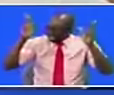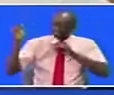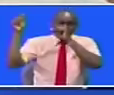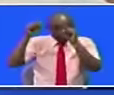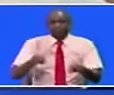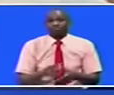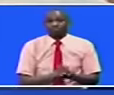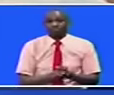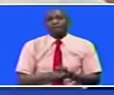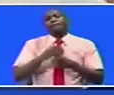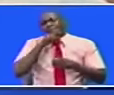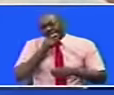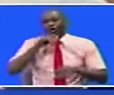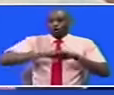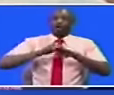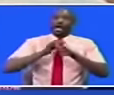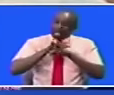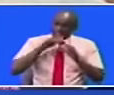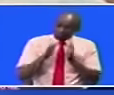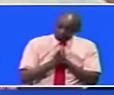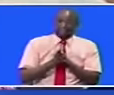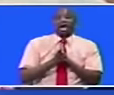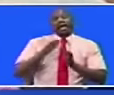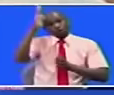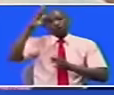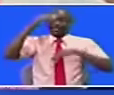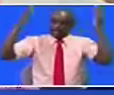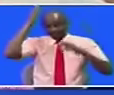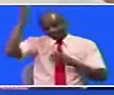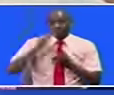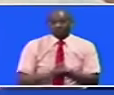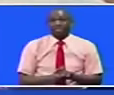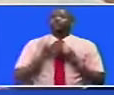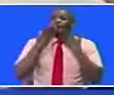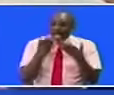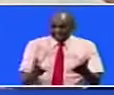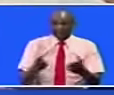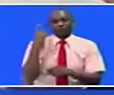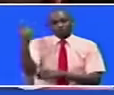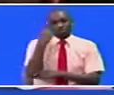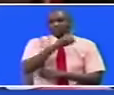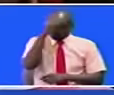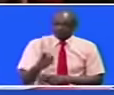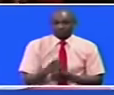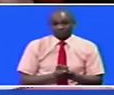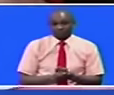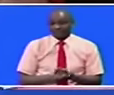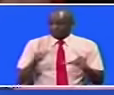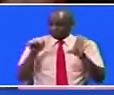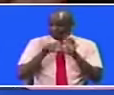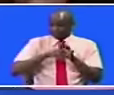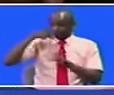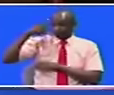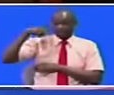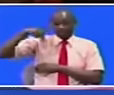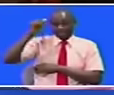before men on earth and God in heaven to answer for every question. Members of the Public